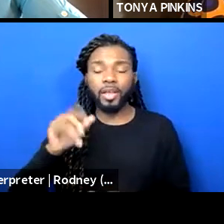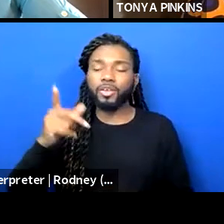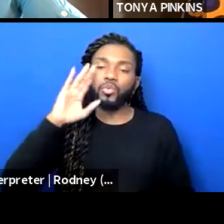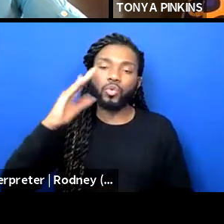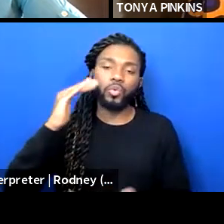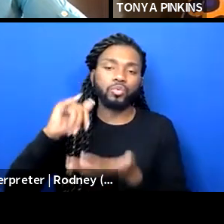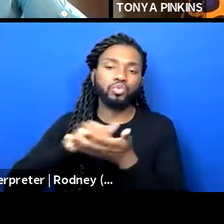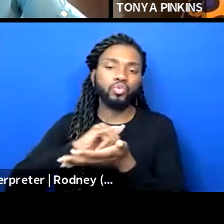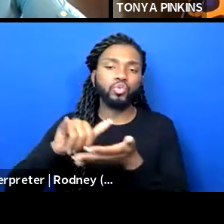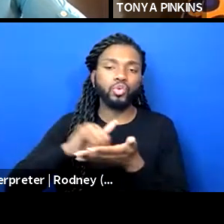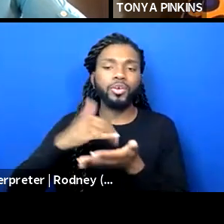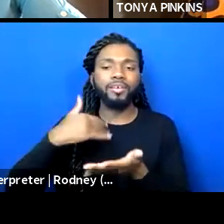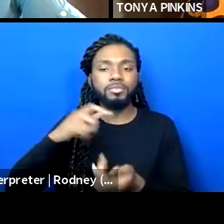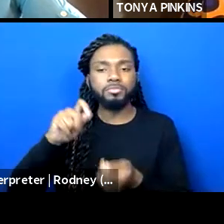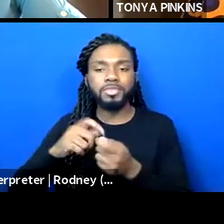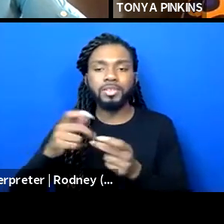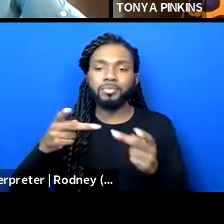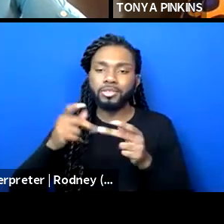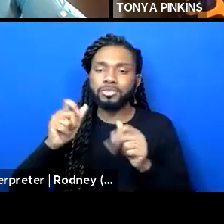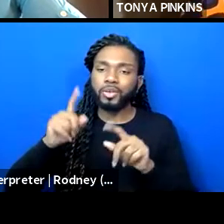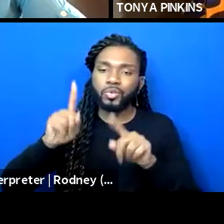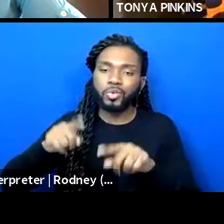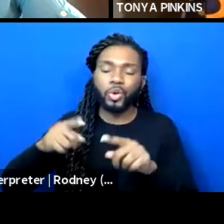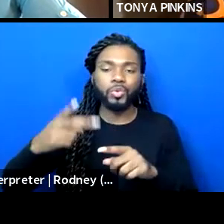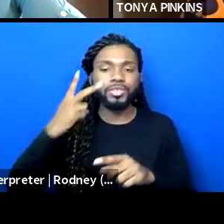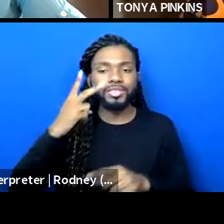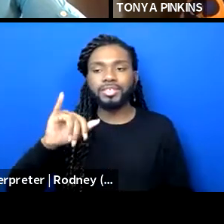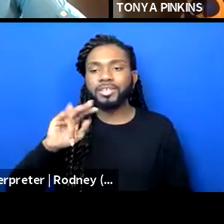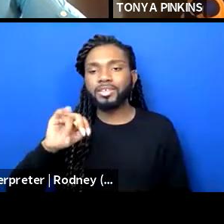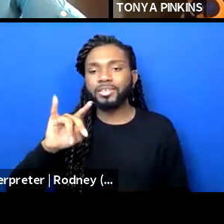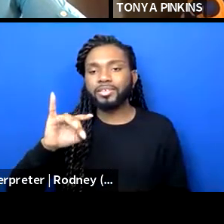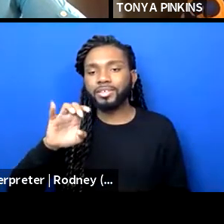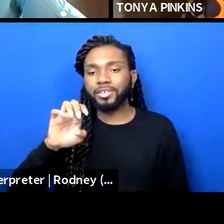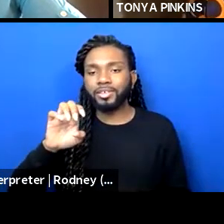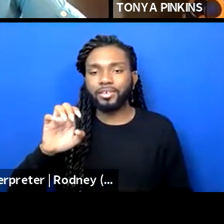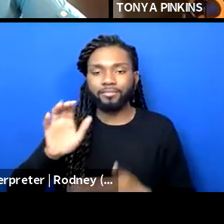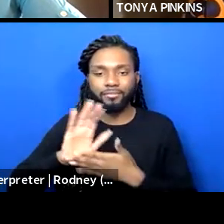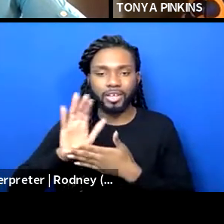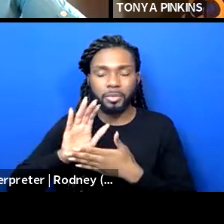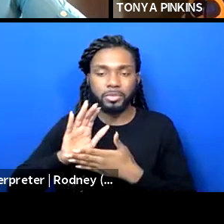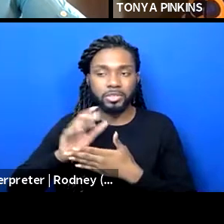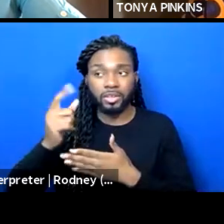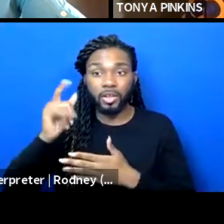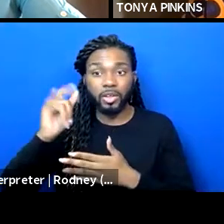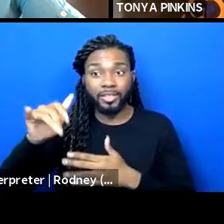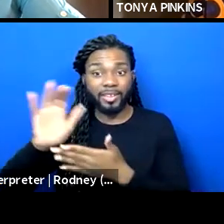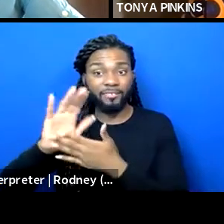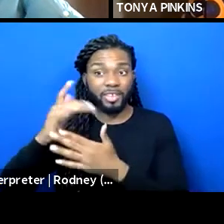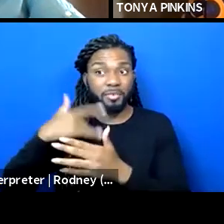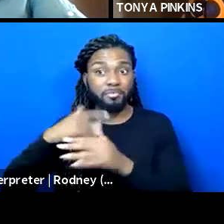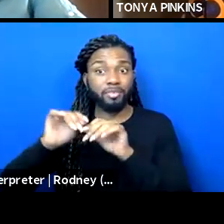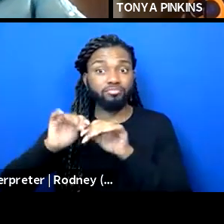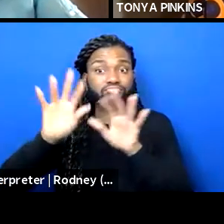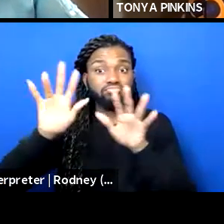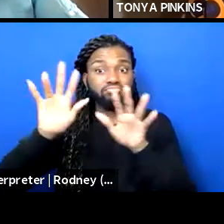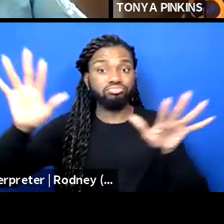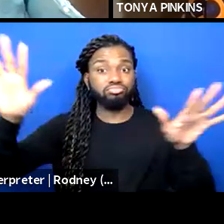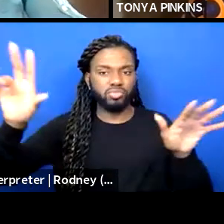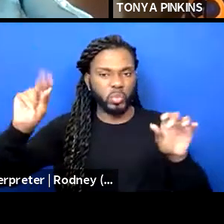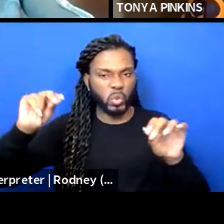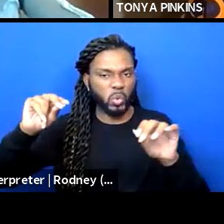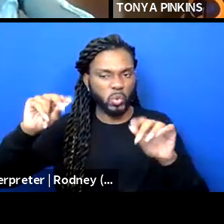you have like places where you can go and you can see indie films and that sort of thing. Those films didn't travel to where I grew up. And